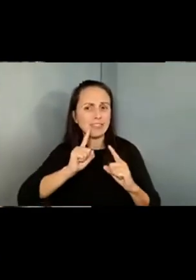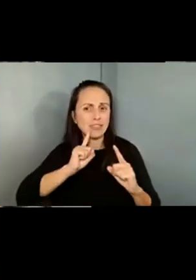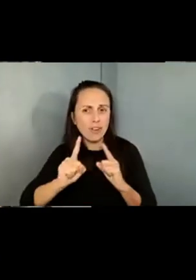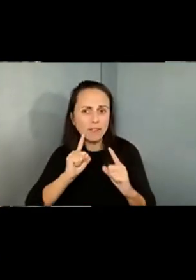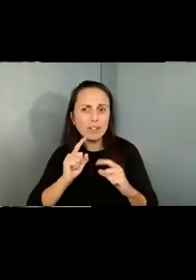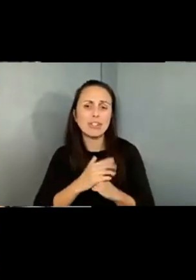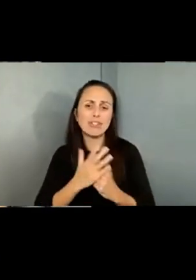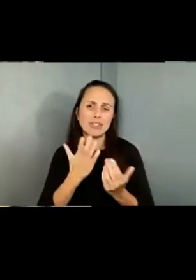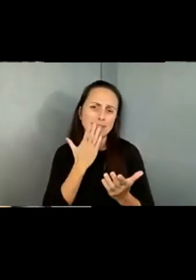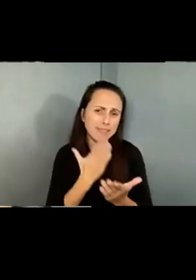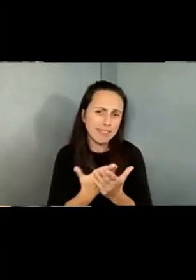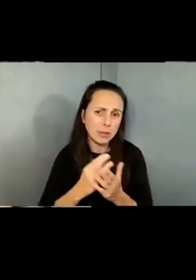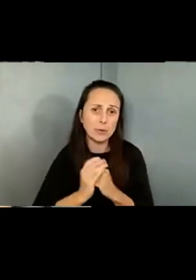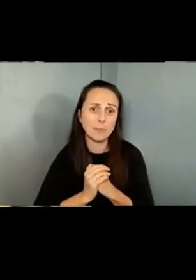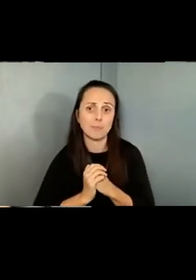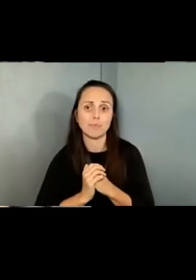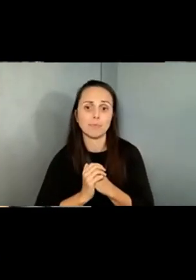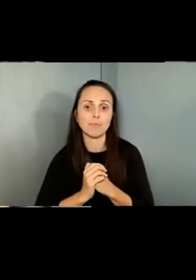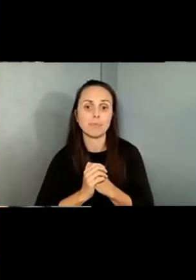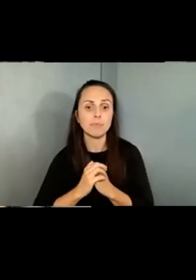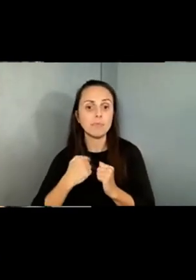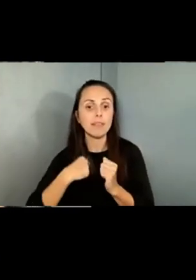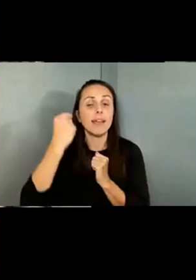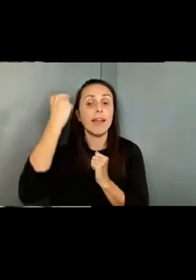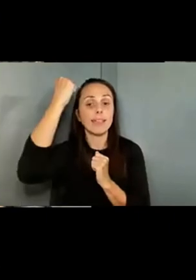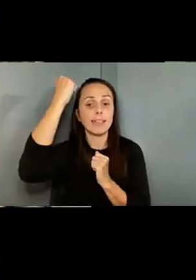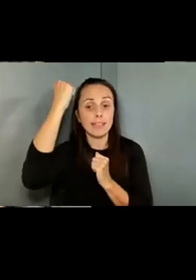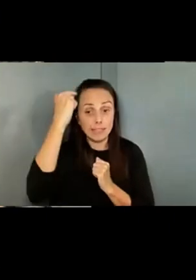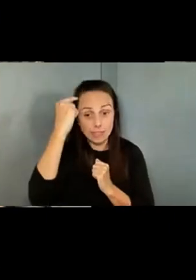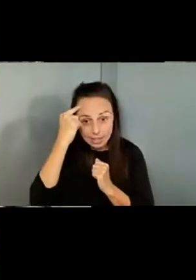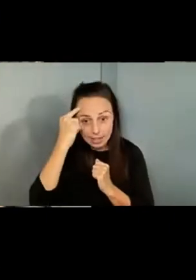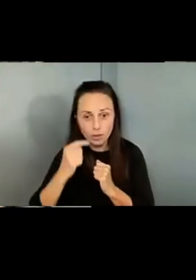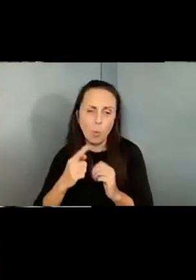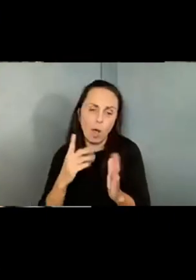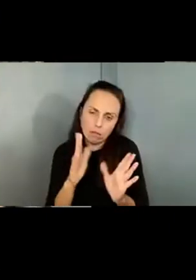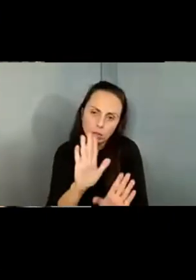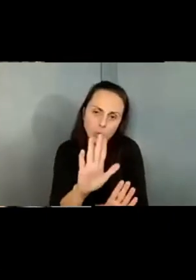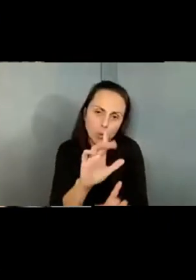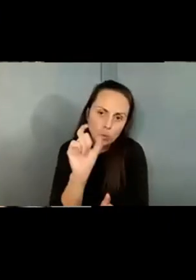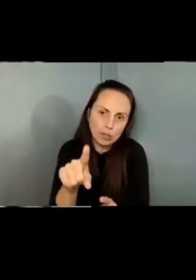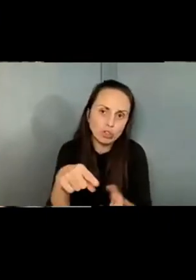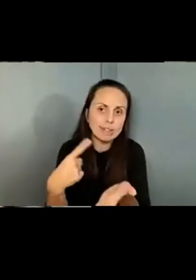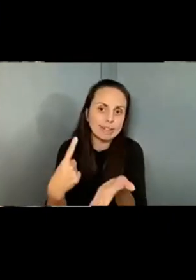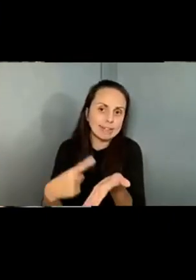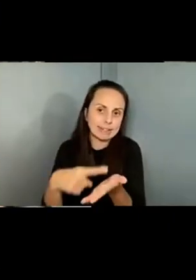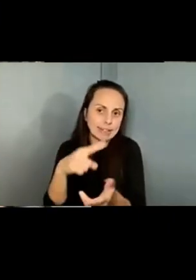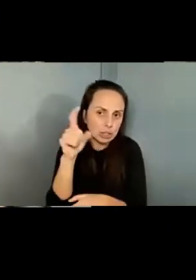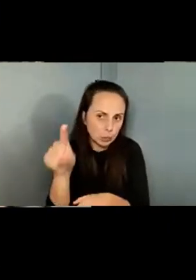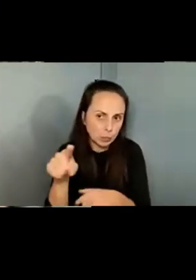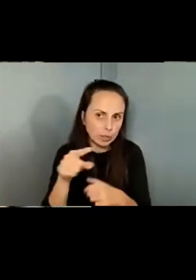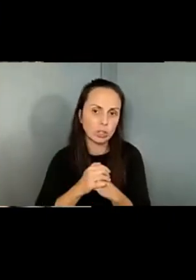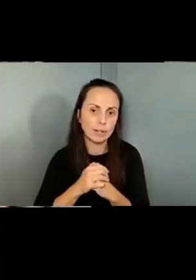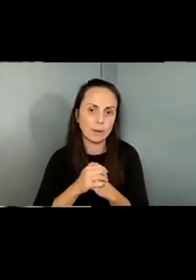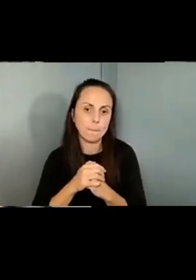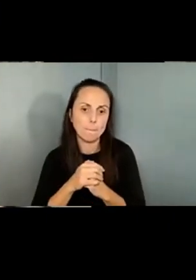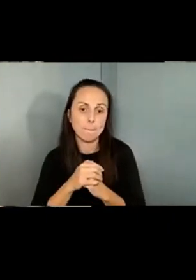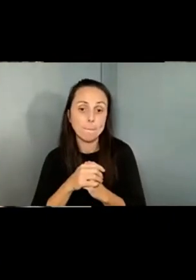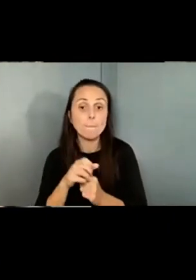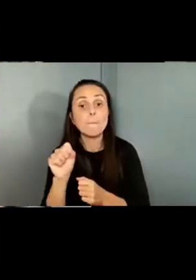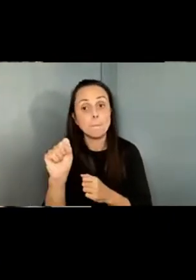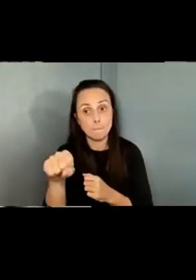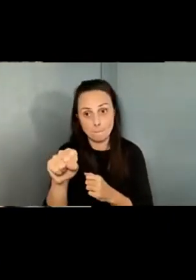about this conversation, and I thank you. I think I, to the question, the discussion question,